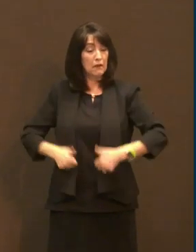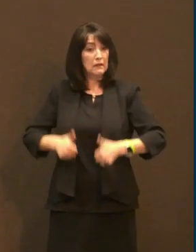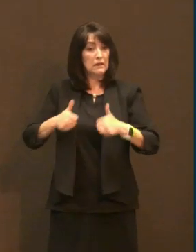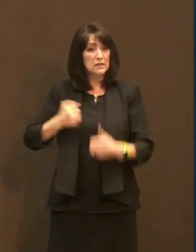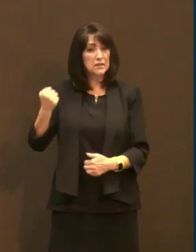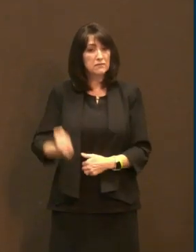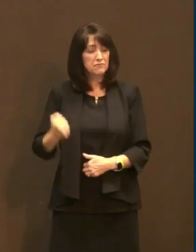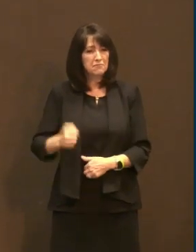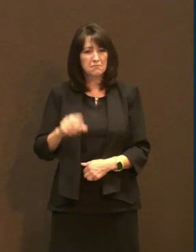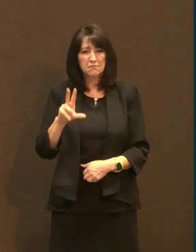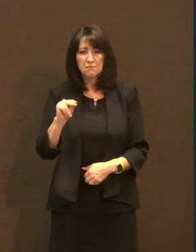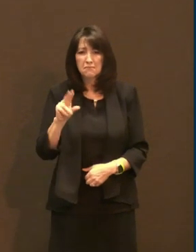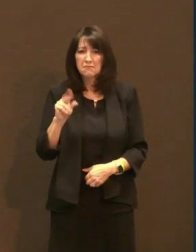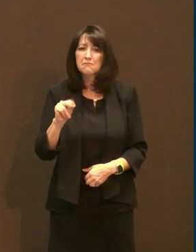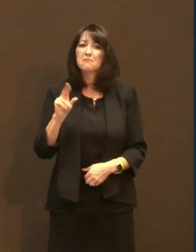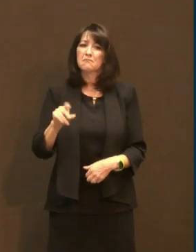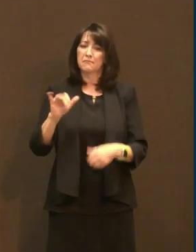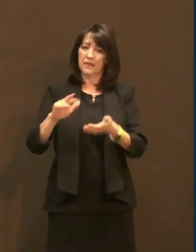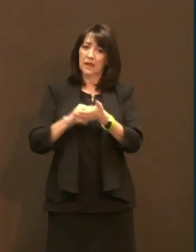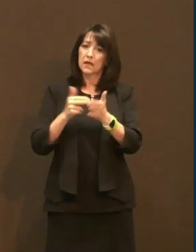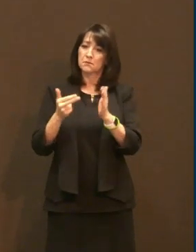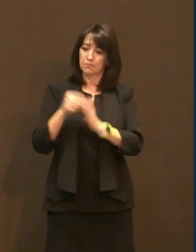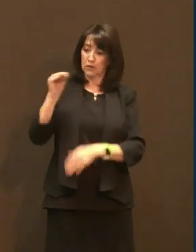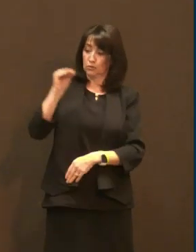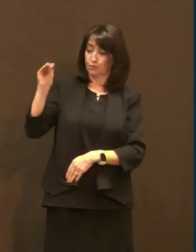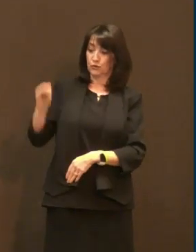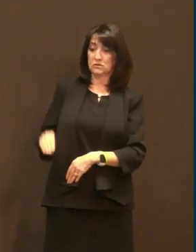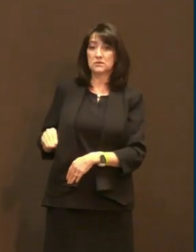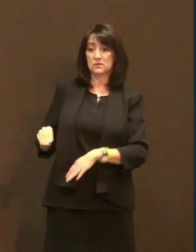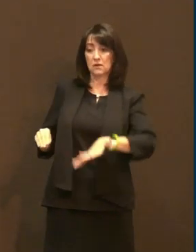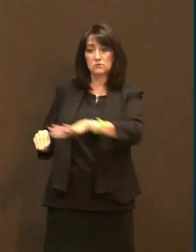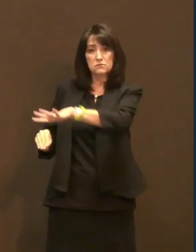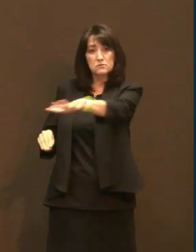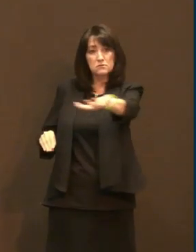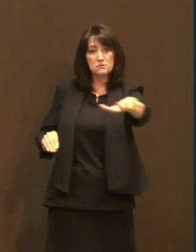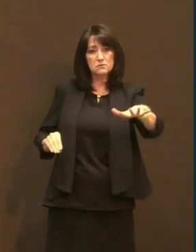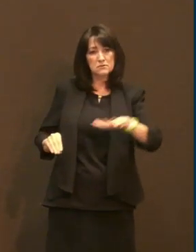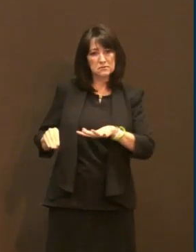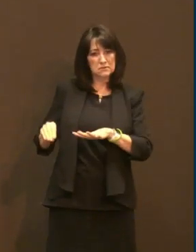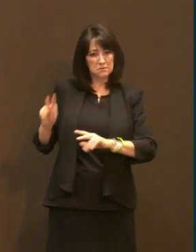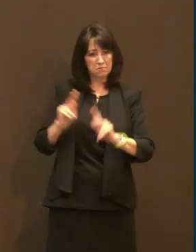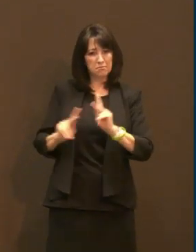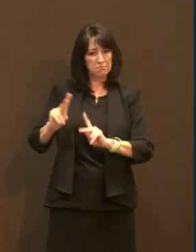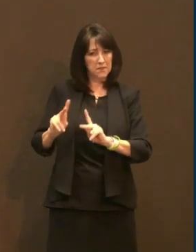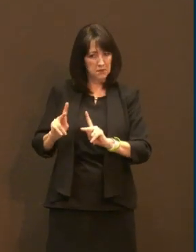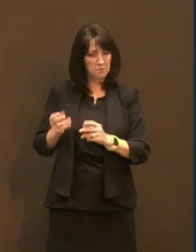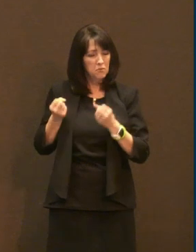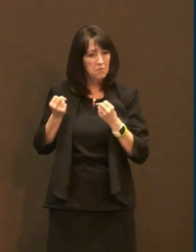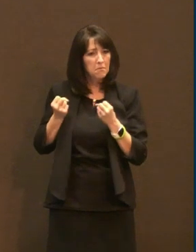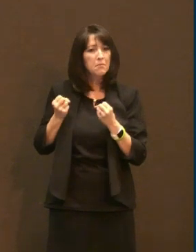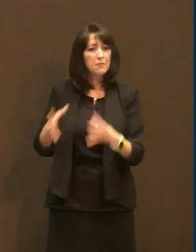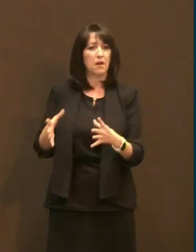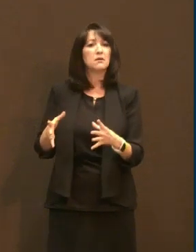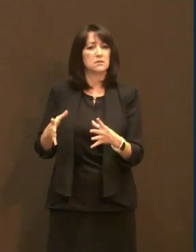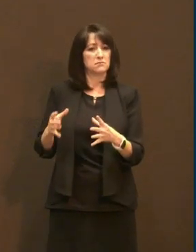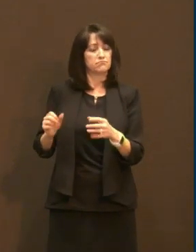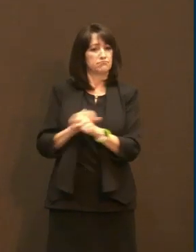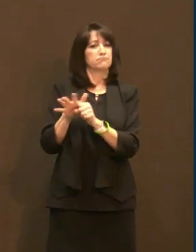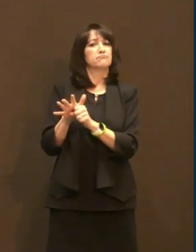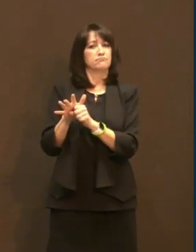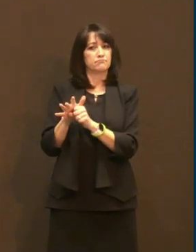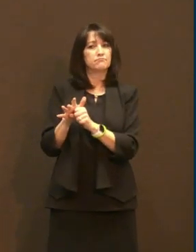times the infection rate up here in the largest, most populous county, Newcastle County. So I